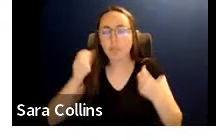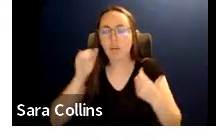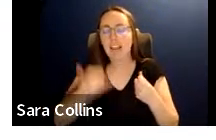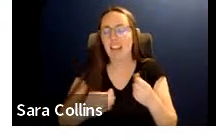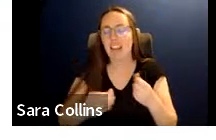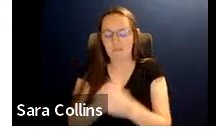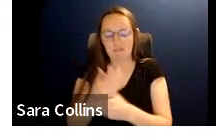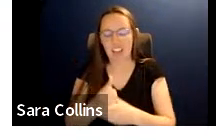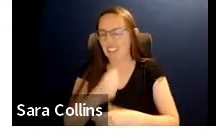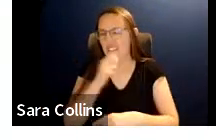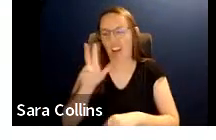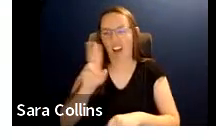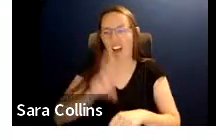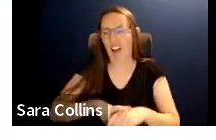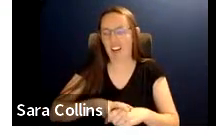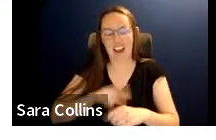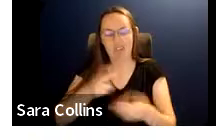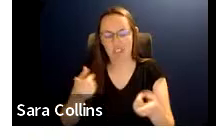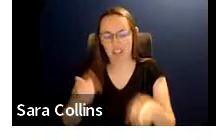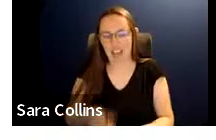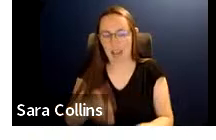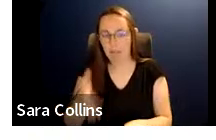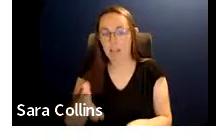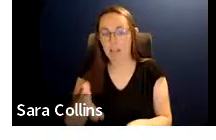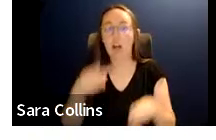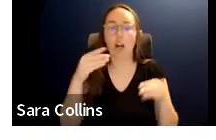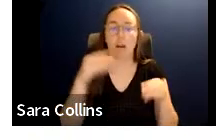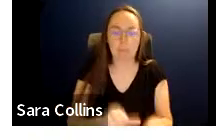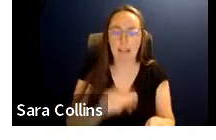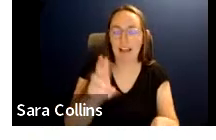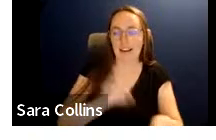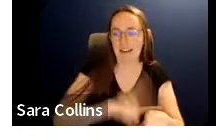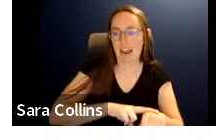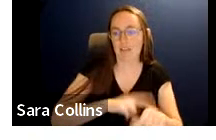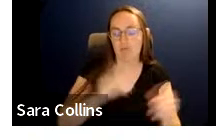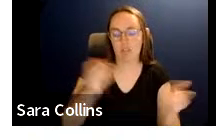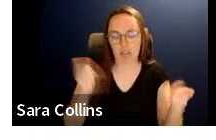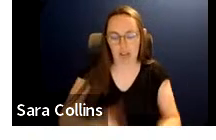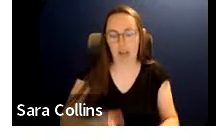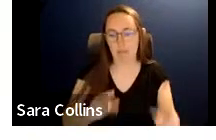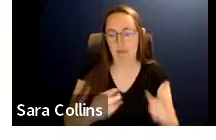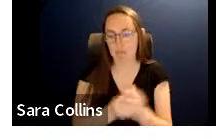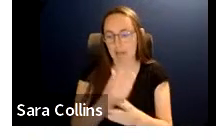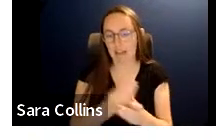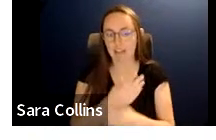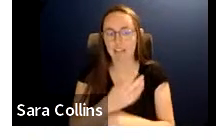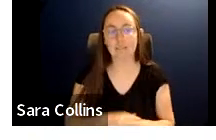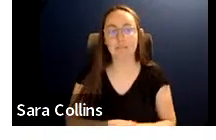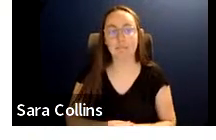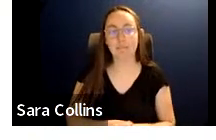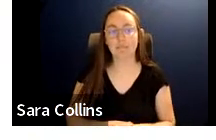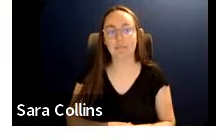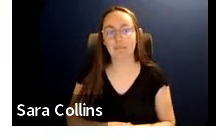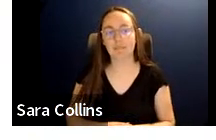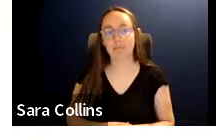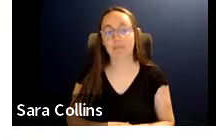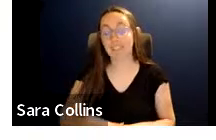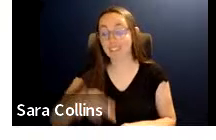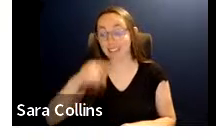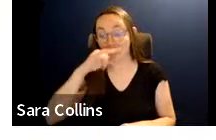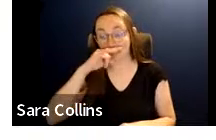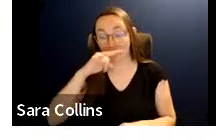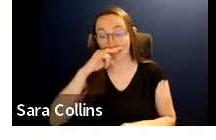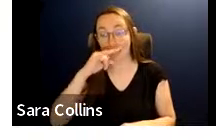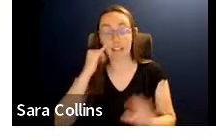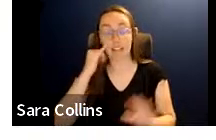species and then replanting native species. Kids have a great time. I think if you